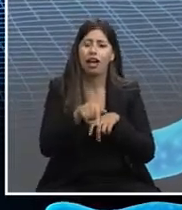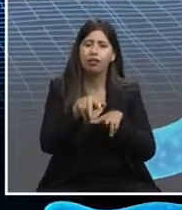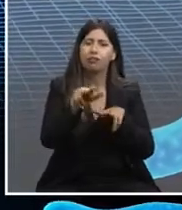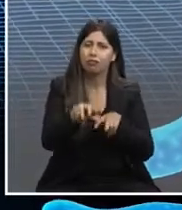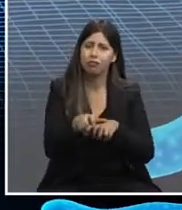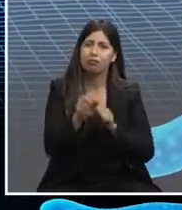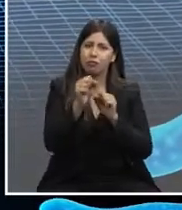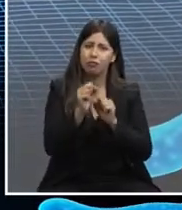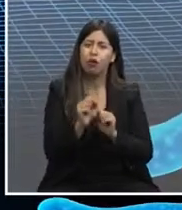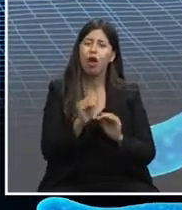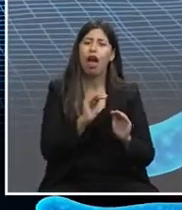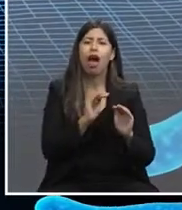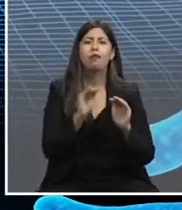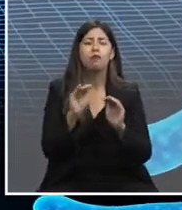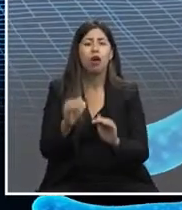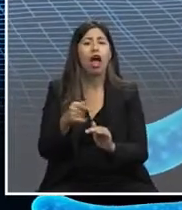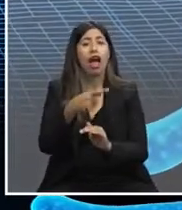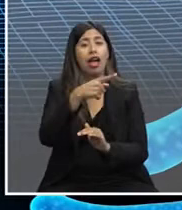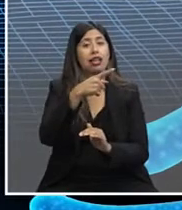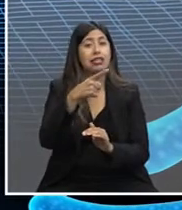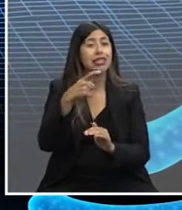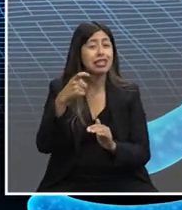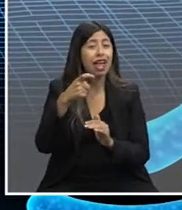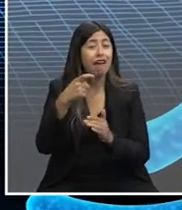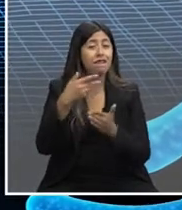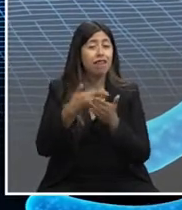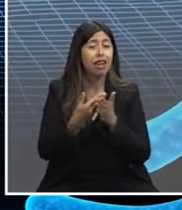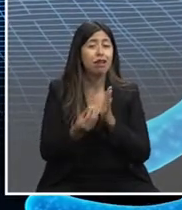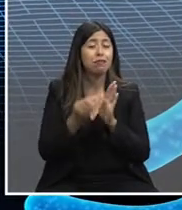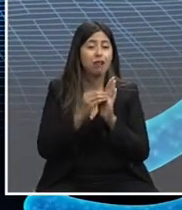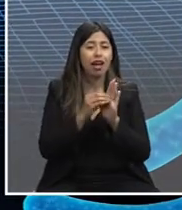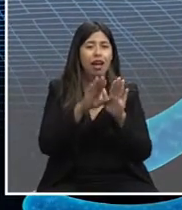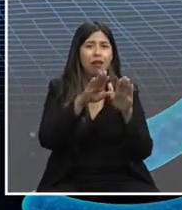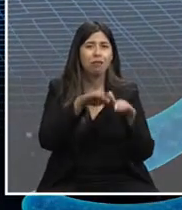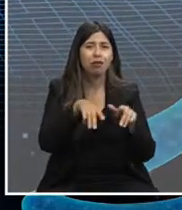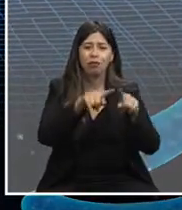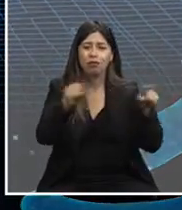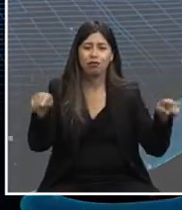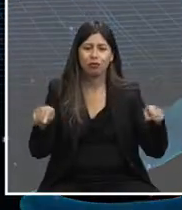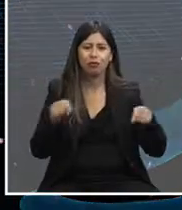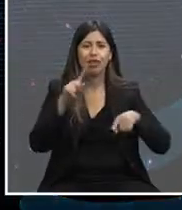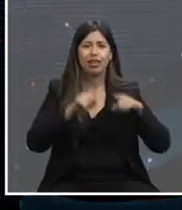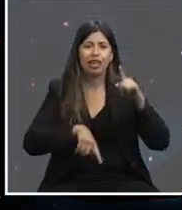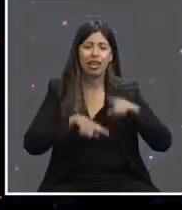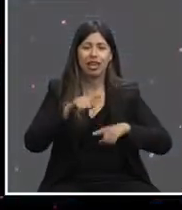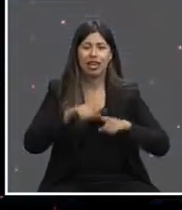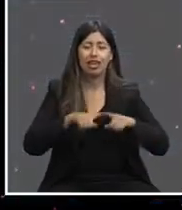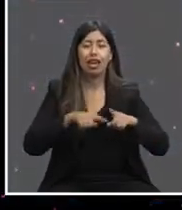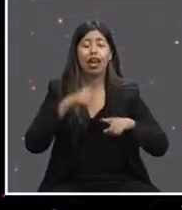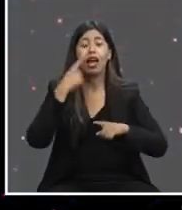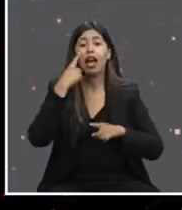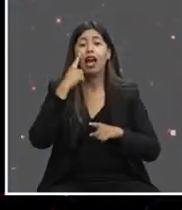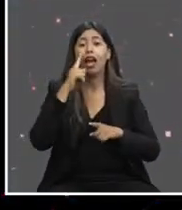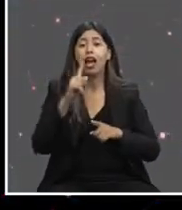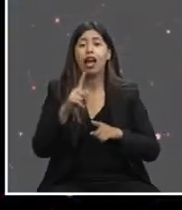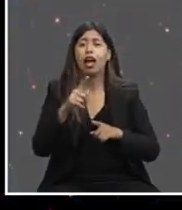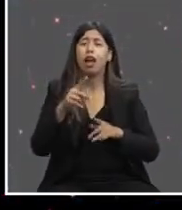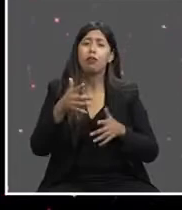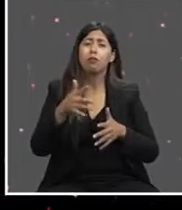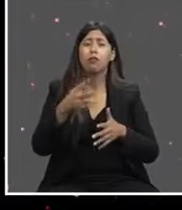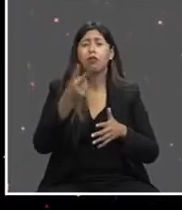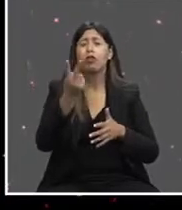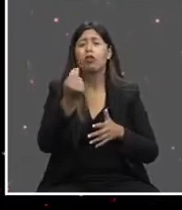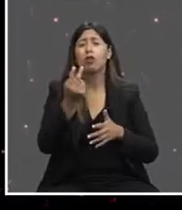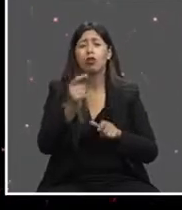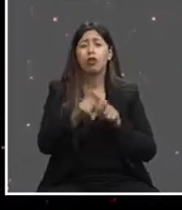land, making much wider cooperation possible. Instead of a few dozen people working together, we could have millions. And this